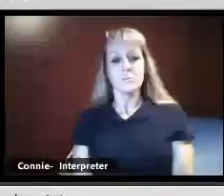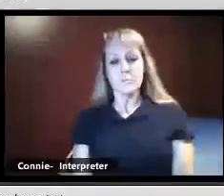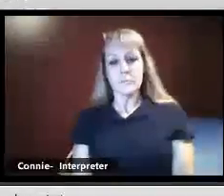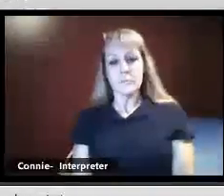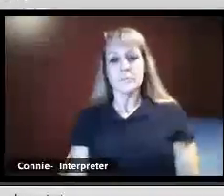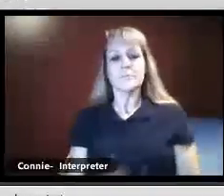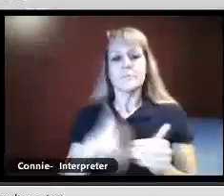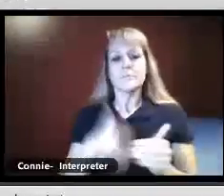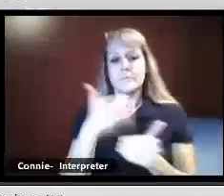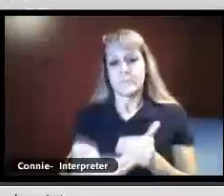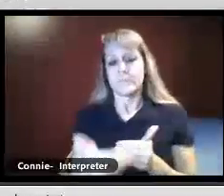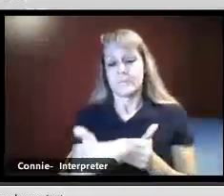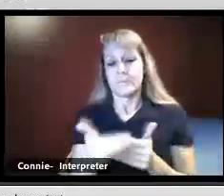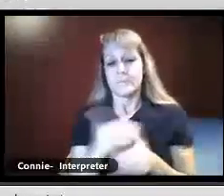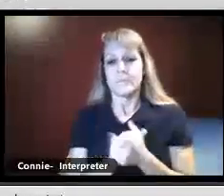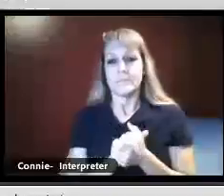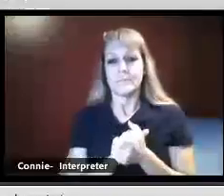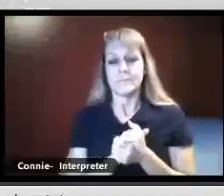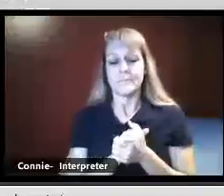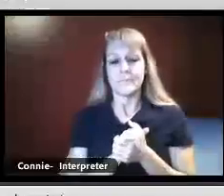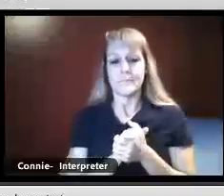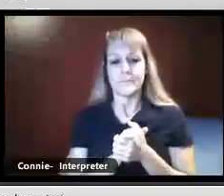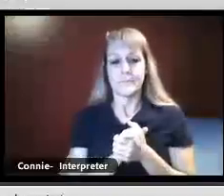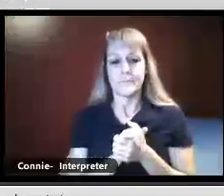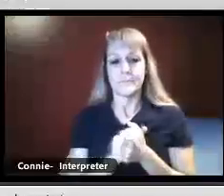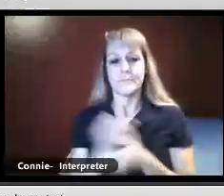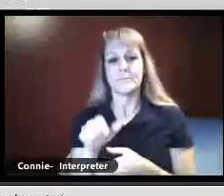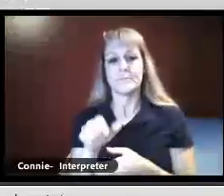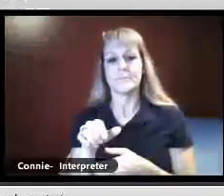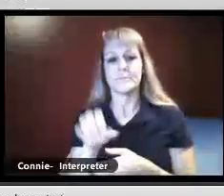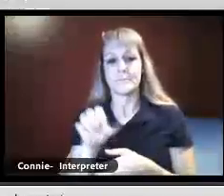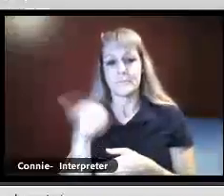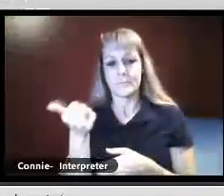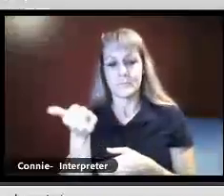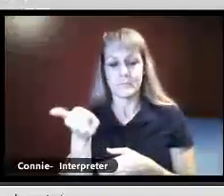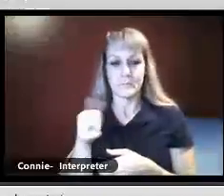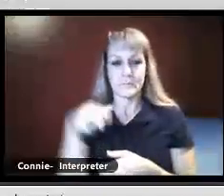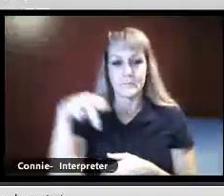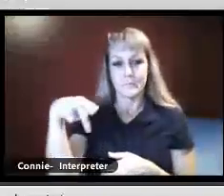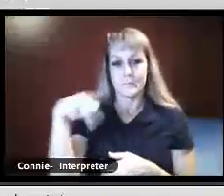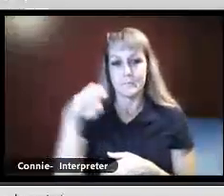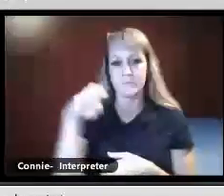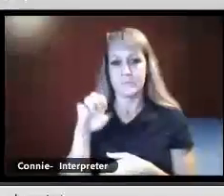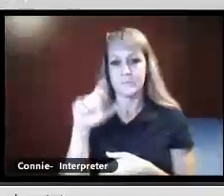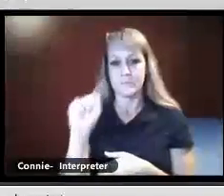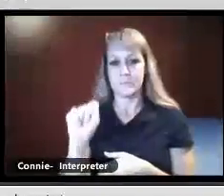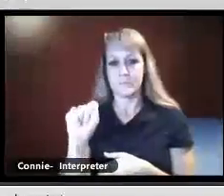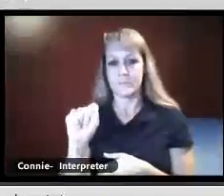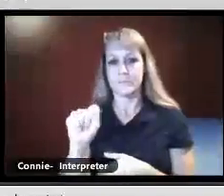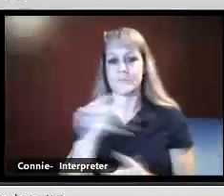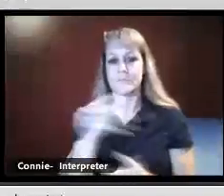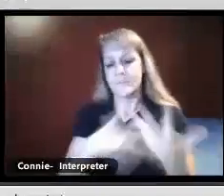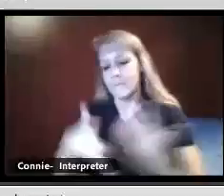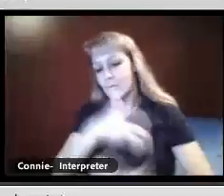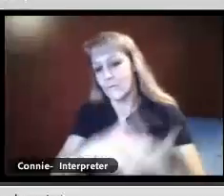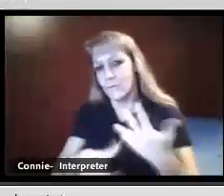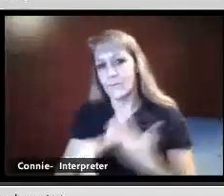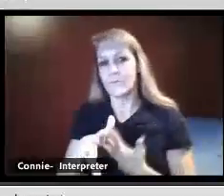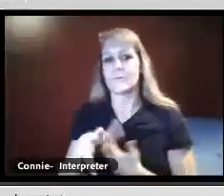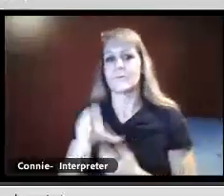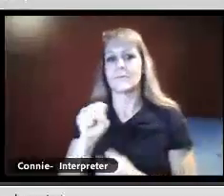This next site, here we have another acronym, PhET, Interactive Simulations for